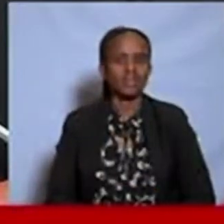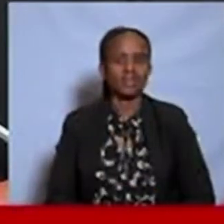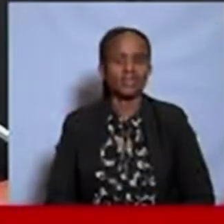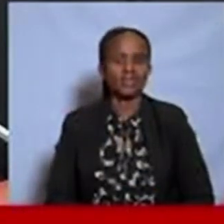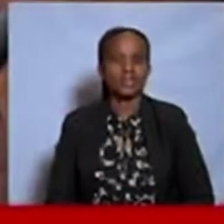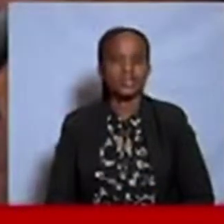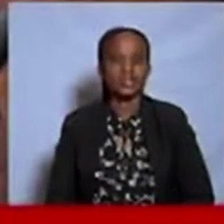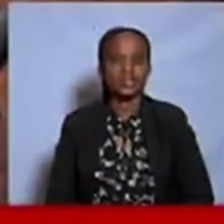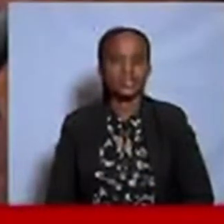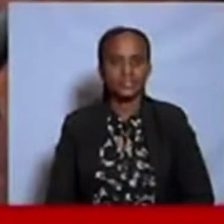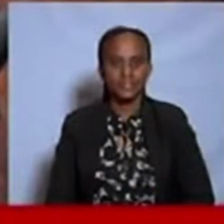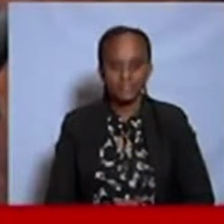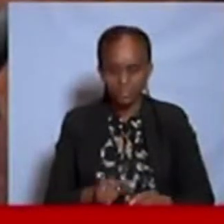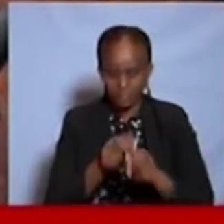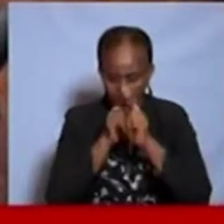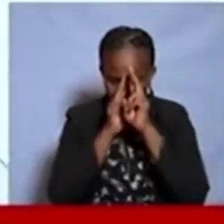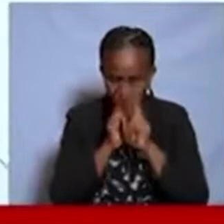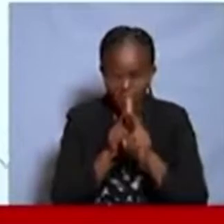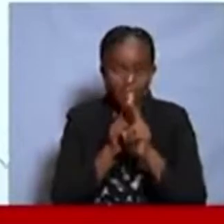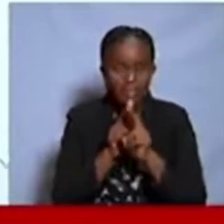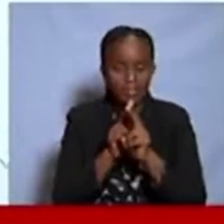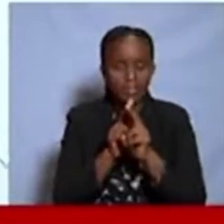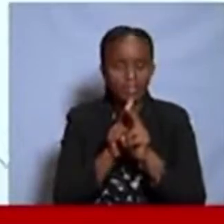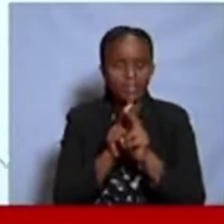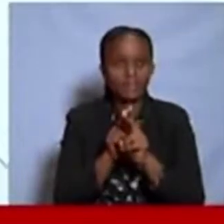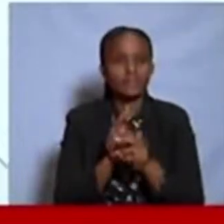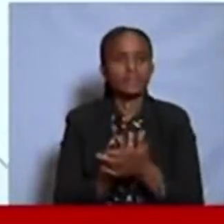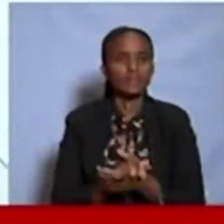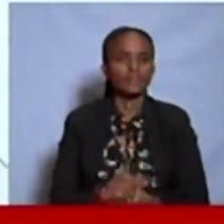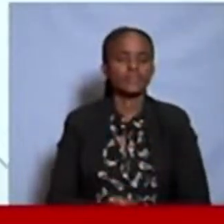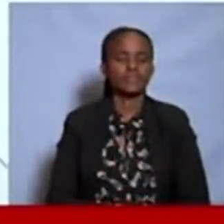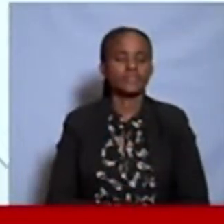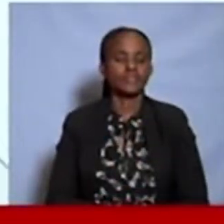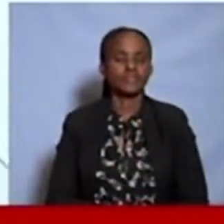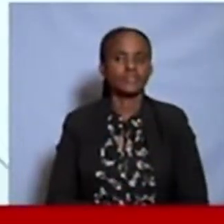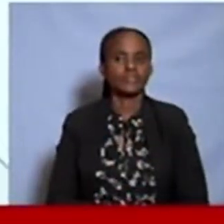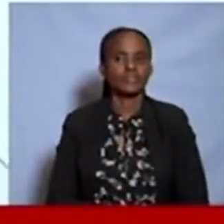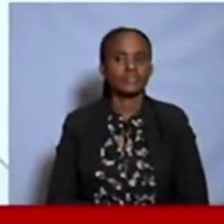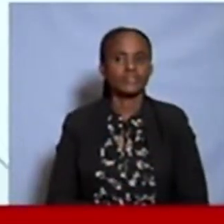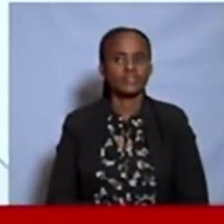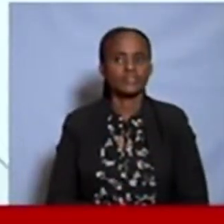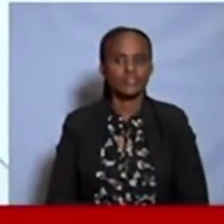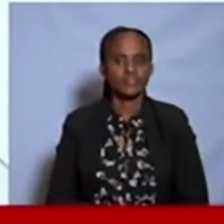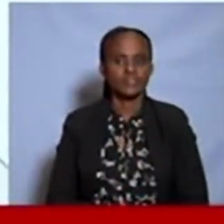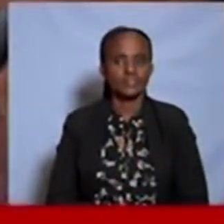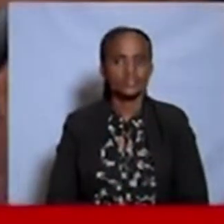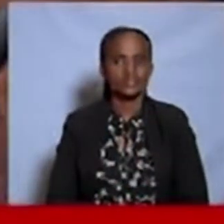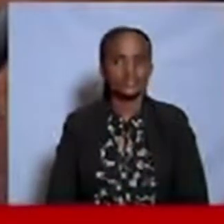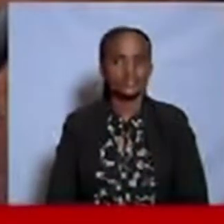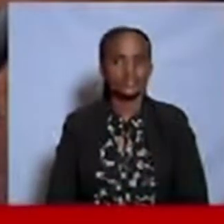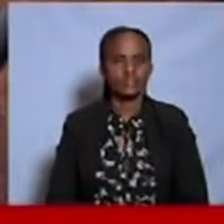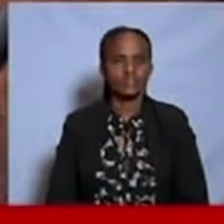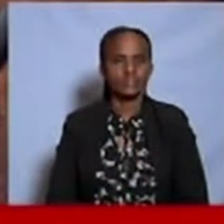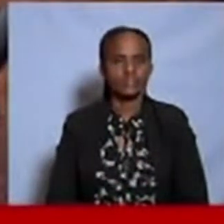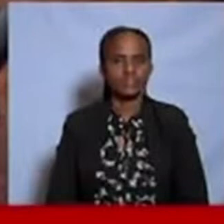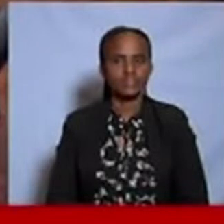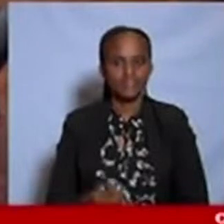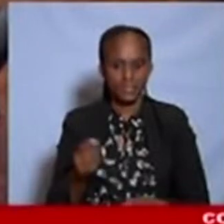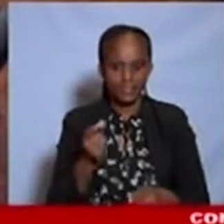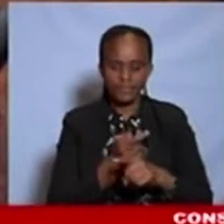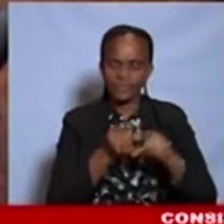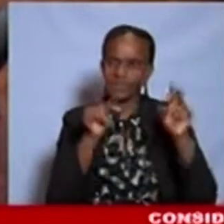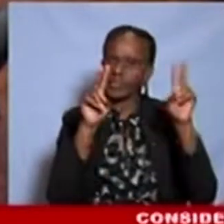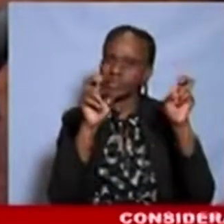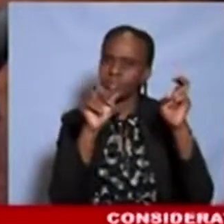Sam, then Honorable, Spumba, you can go ahead. No. Yeah. You mean out of this topic?